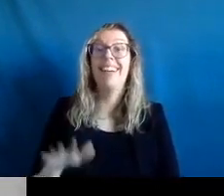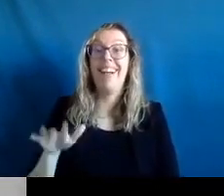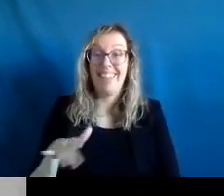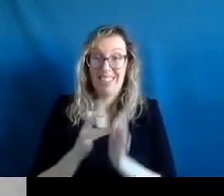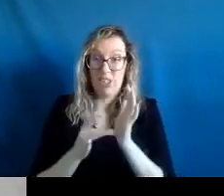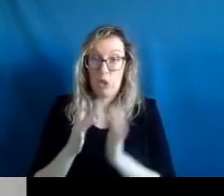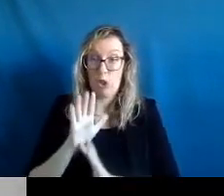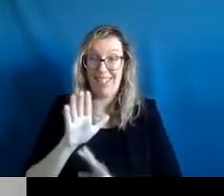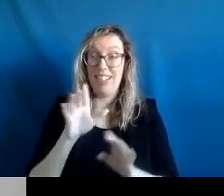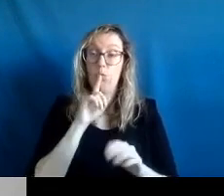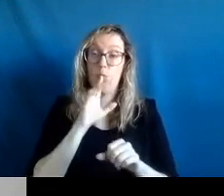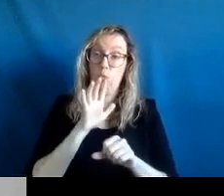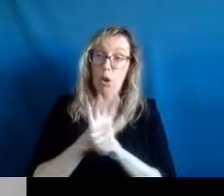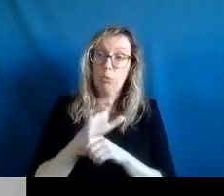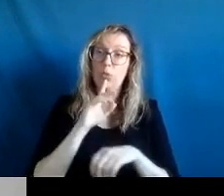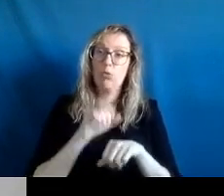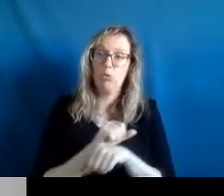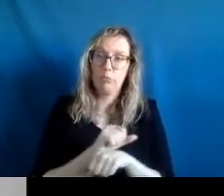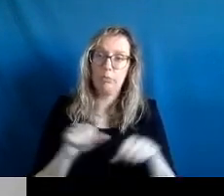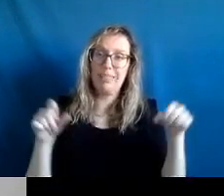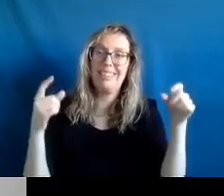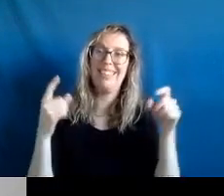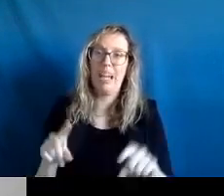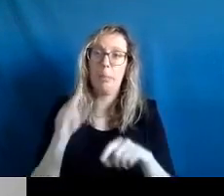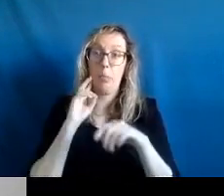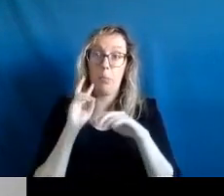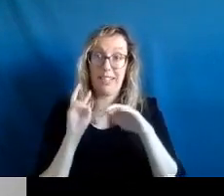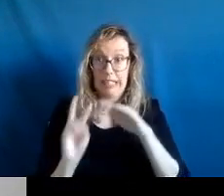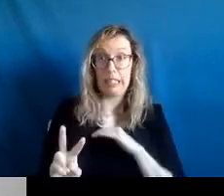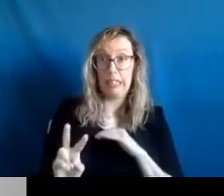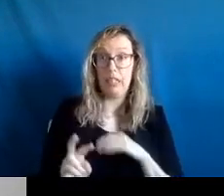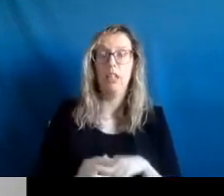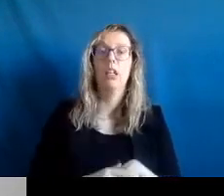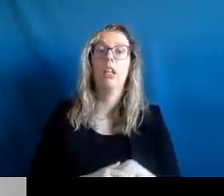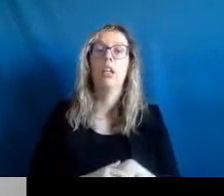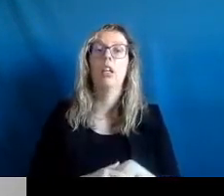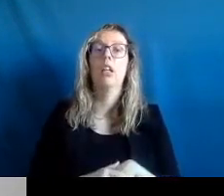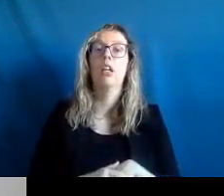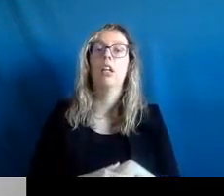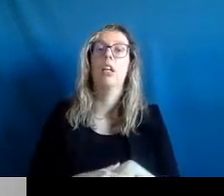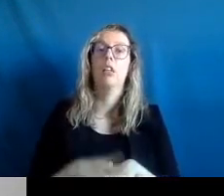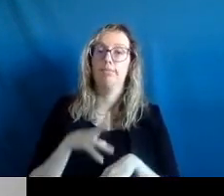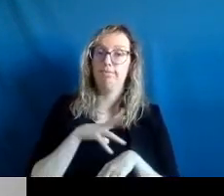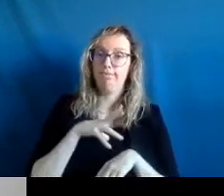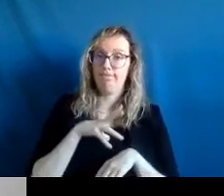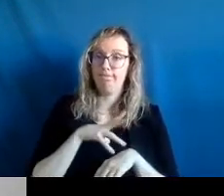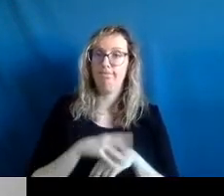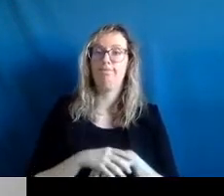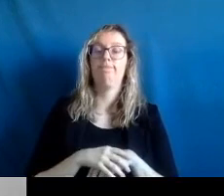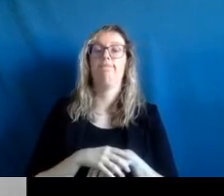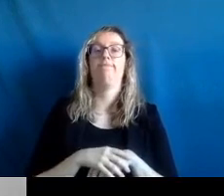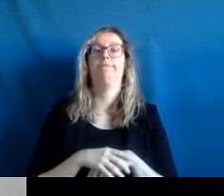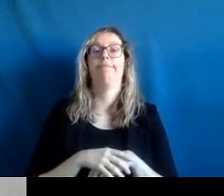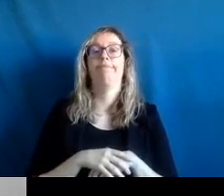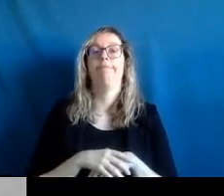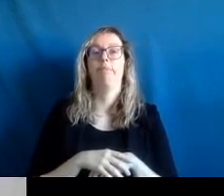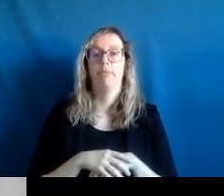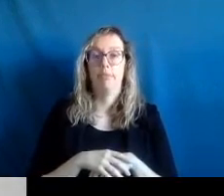he indicated how he was going to die. Pilate went back into the palace. He summoned Jesus and